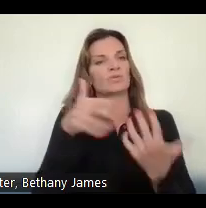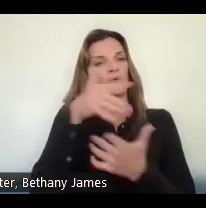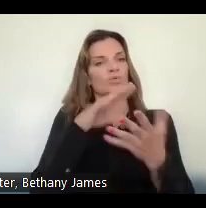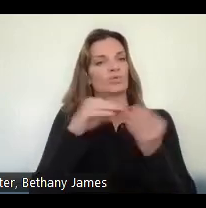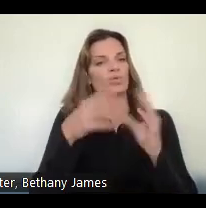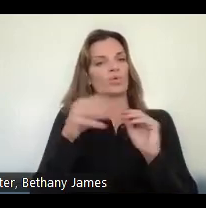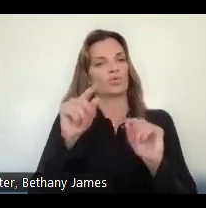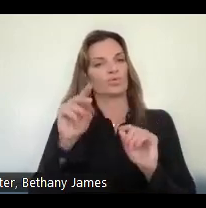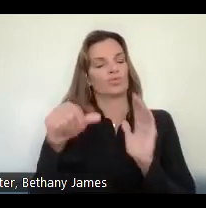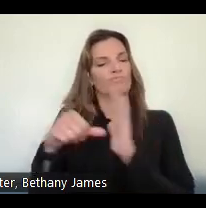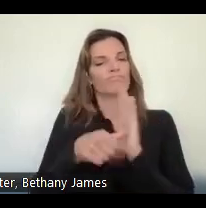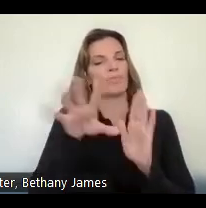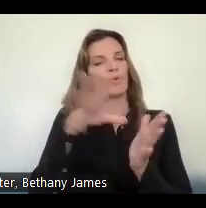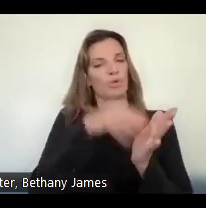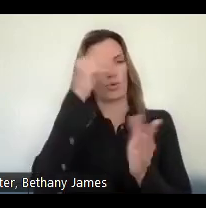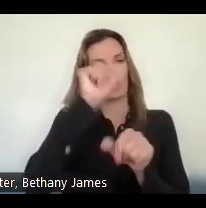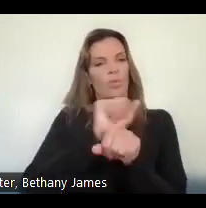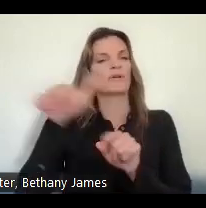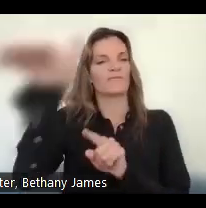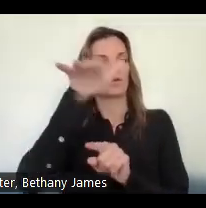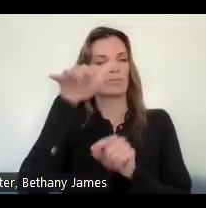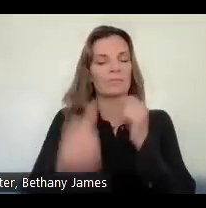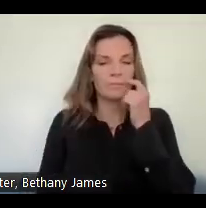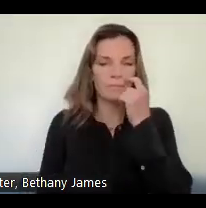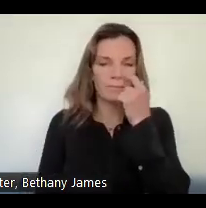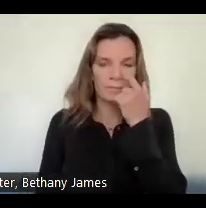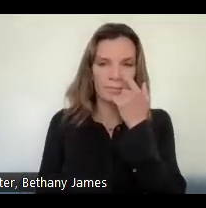reinforce their learning in their work environment.